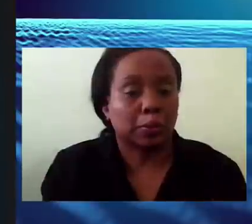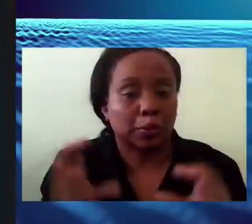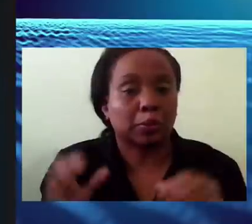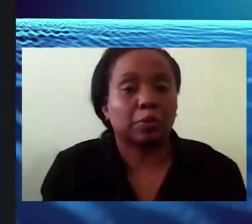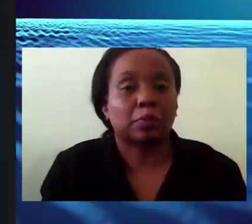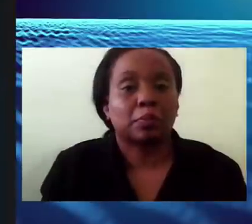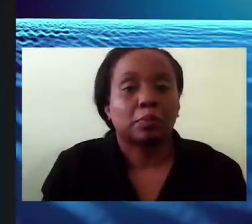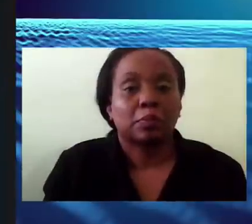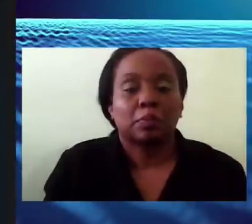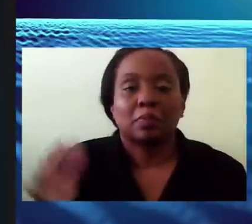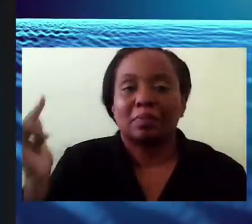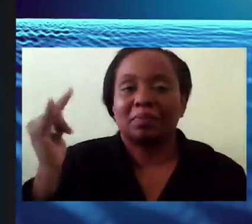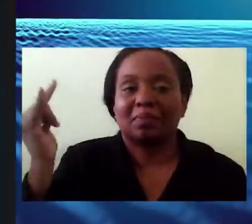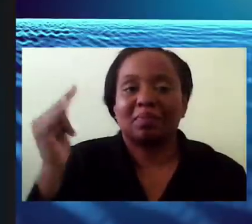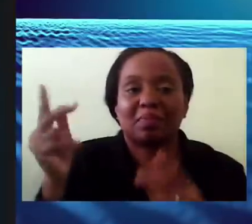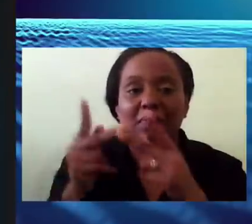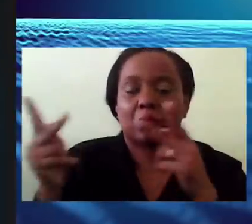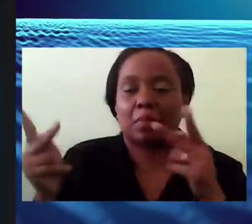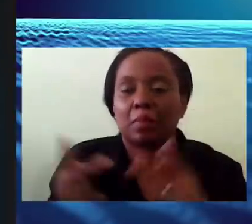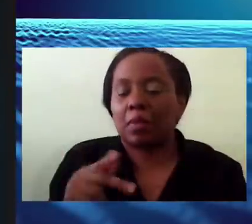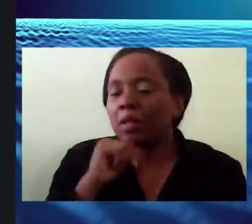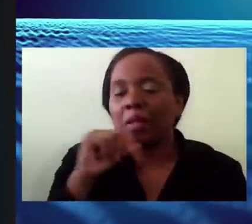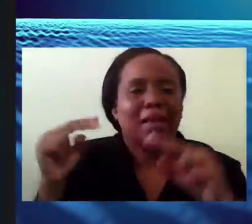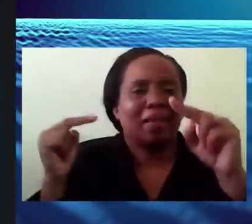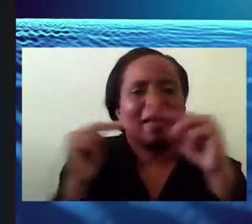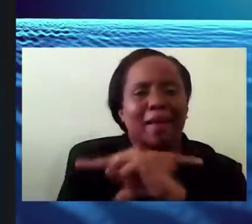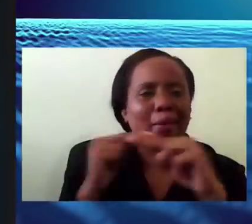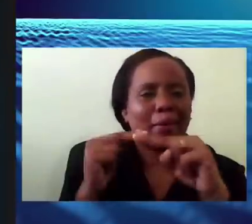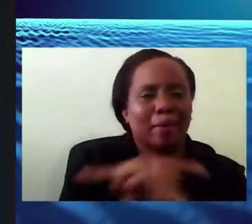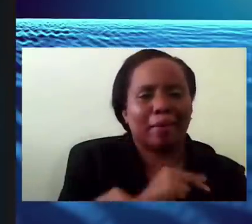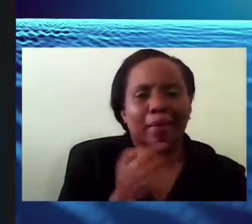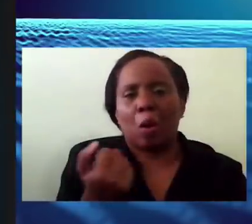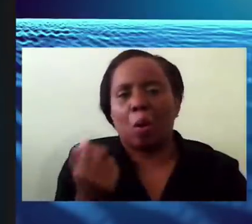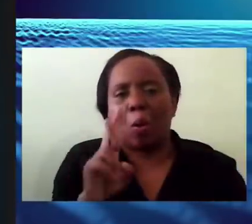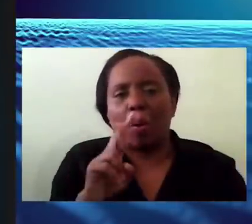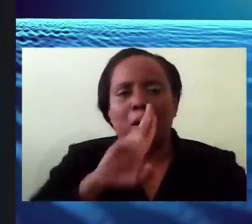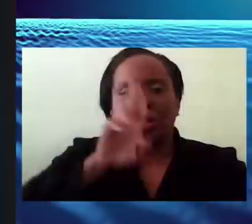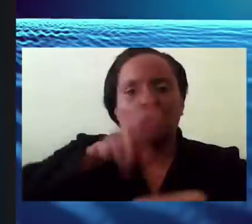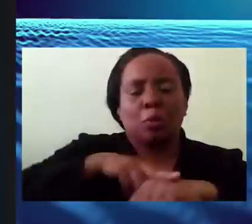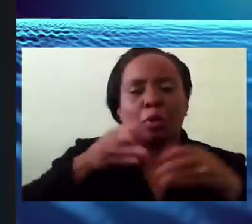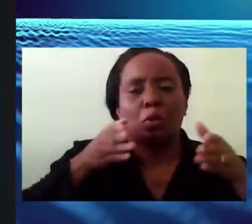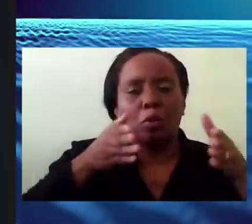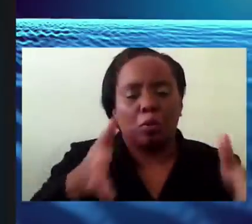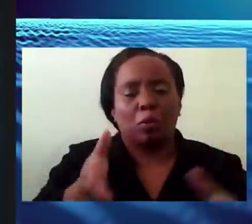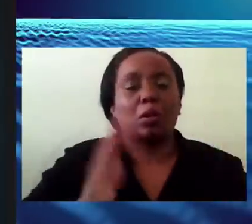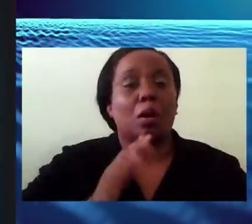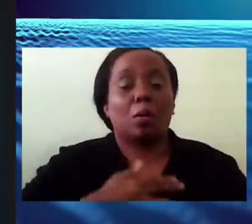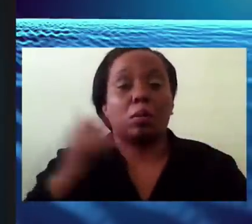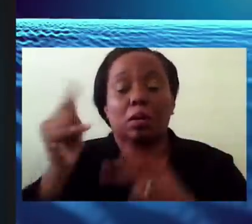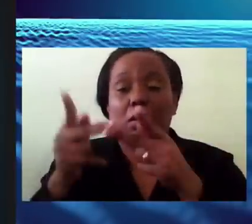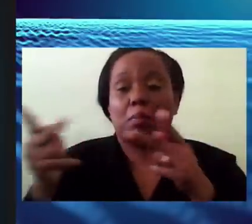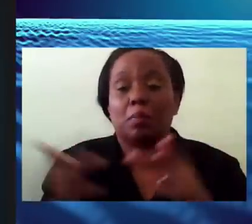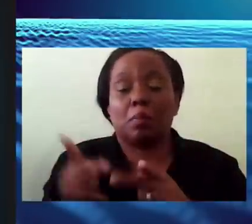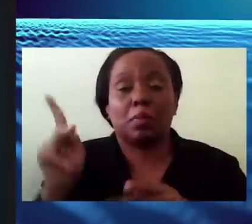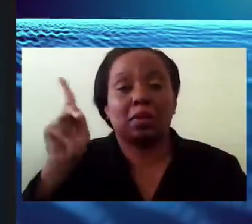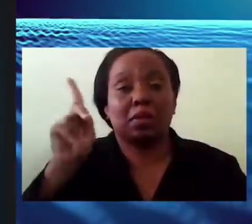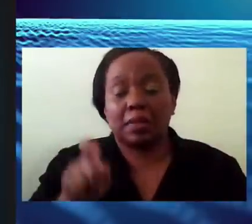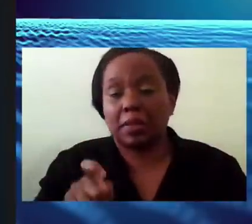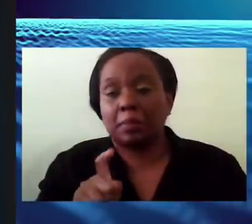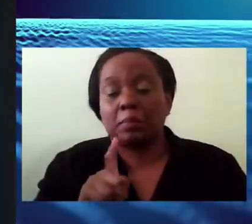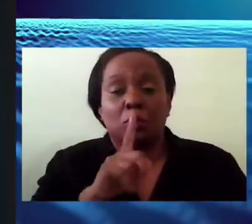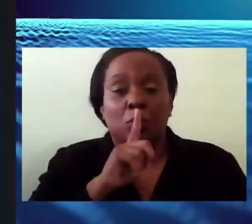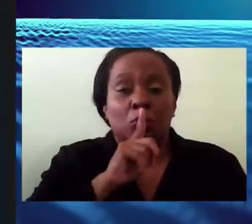not a highway. We can take a risk and drive on a highway, but our airport has to meet certain standards. The runway has to meet